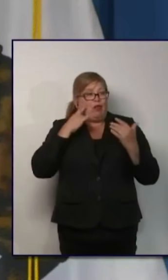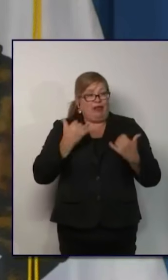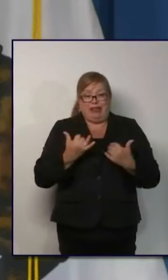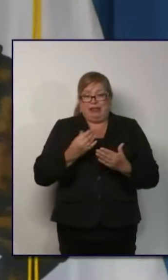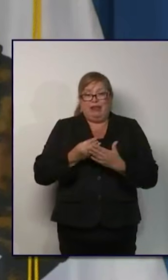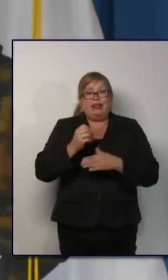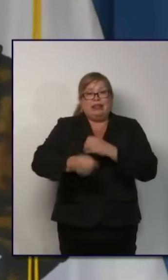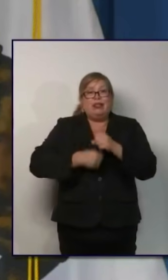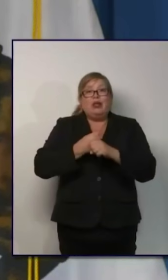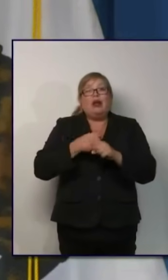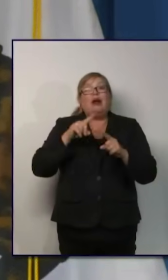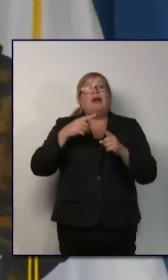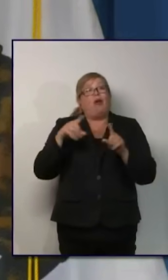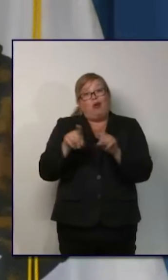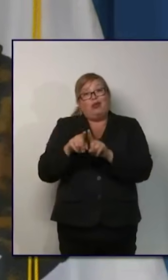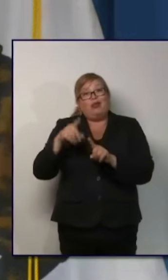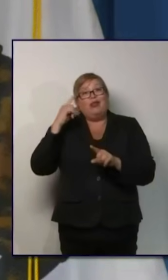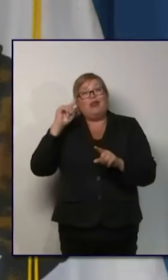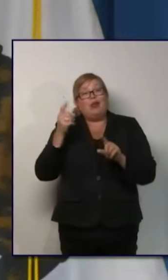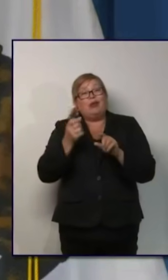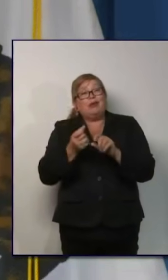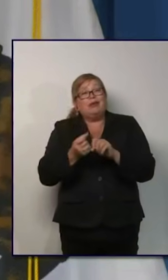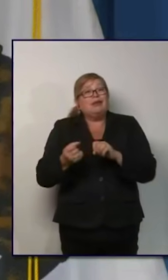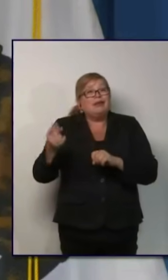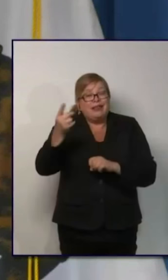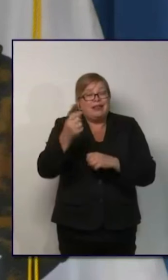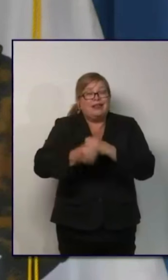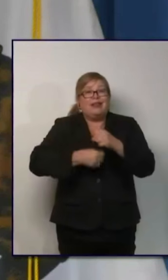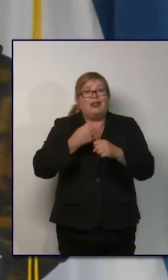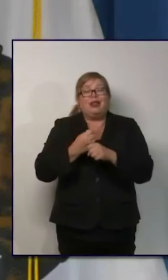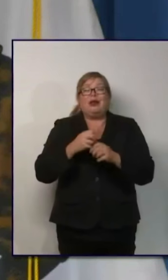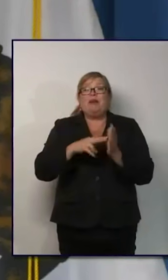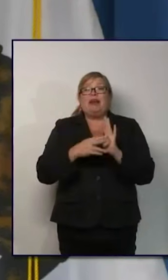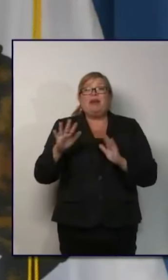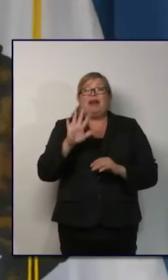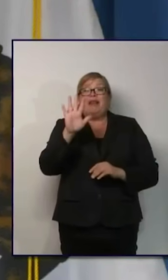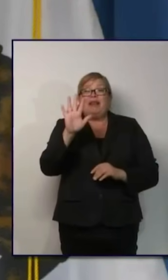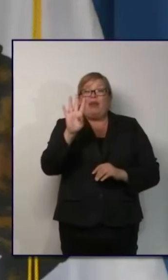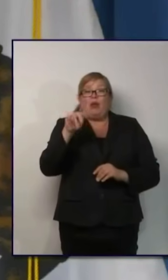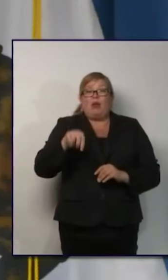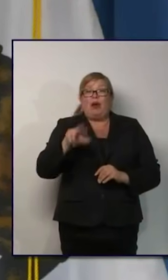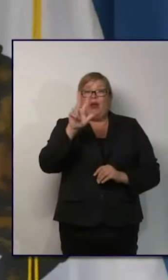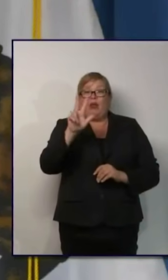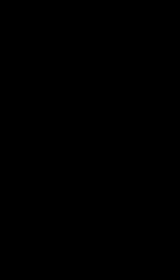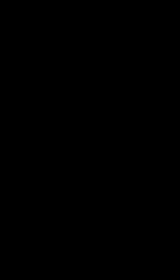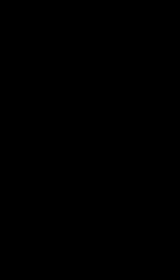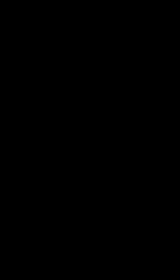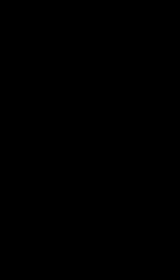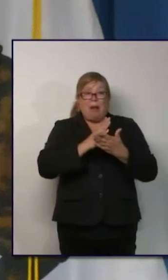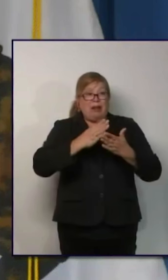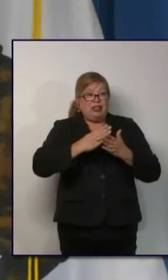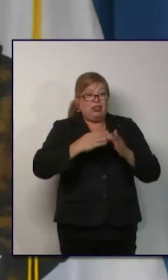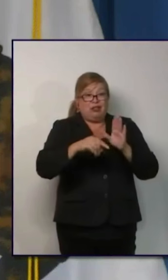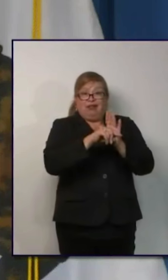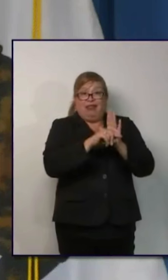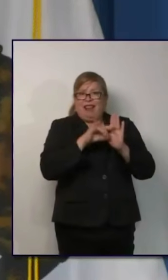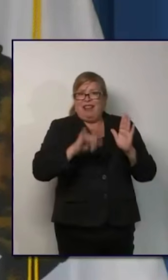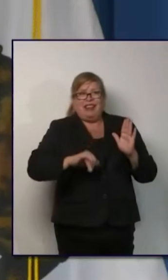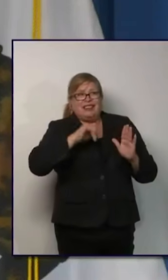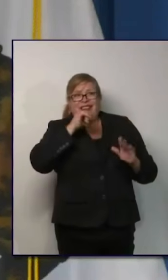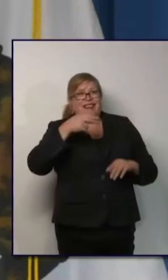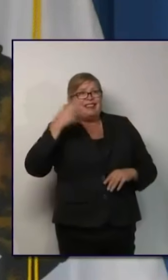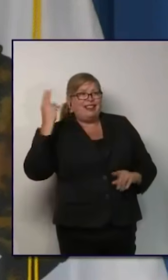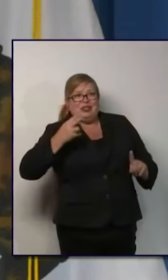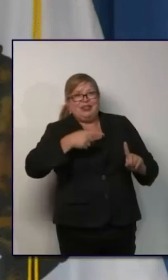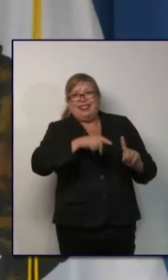we are announcing and advancing here today of $54.3 billion. Not only do we